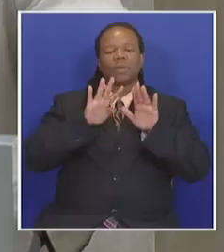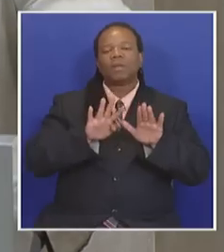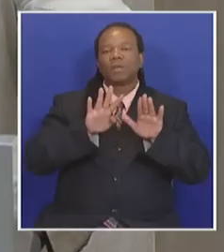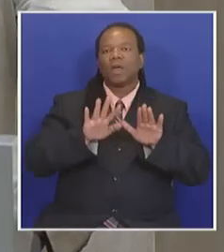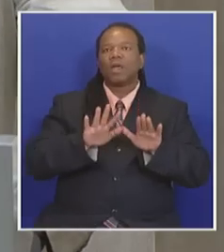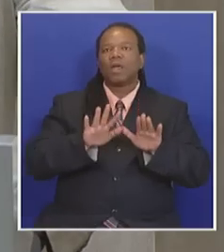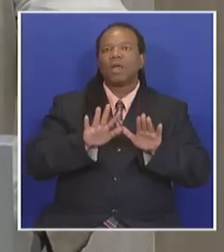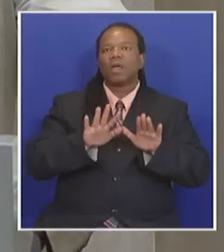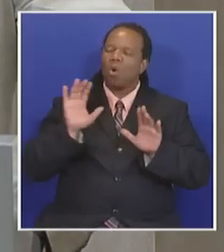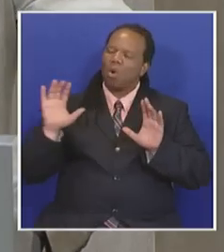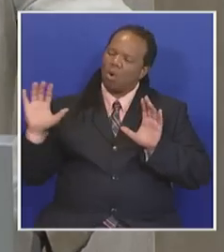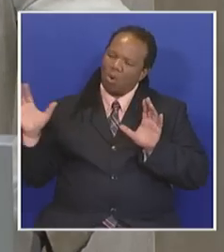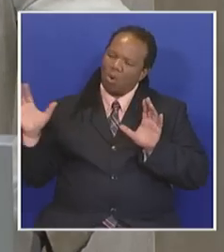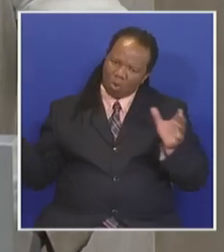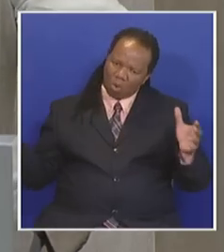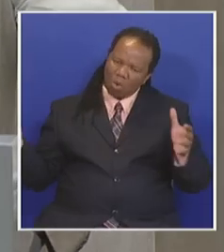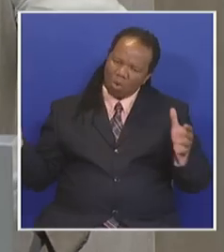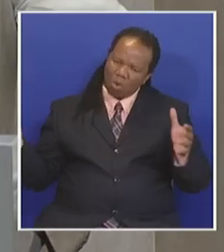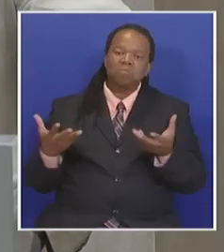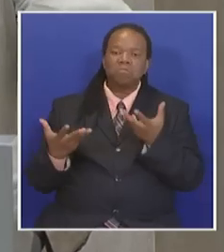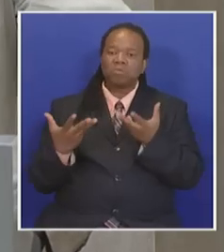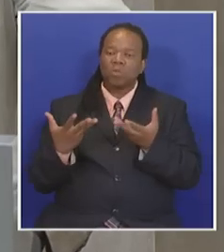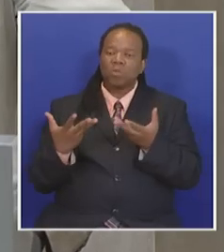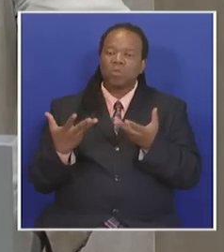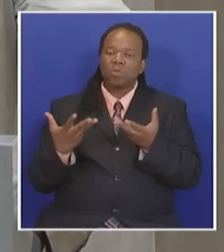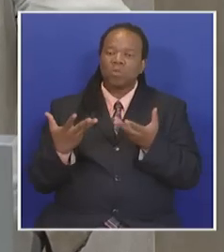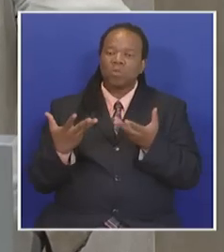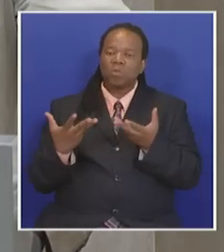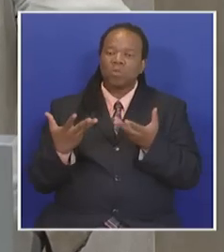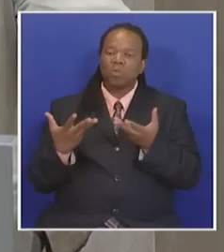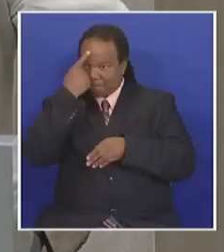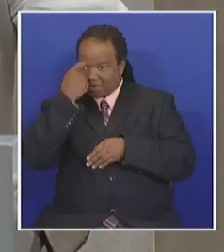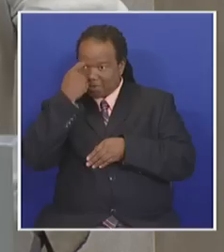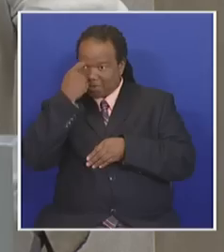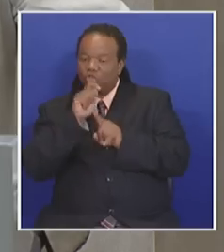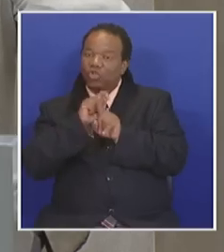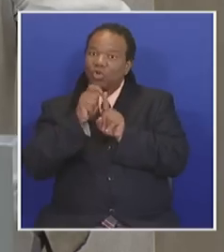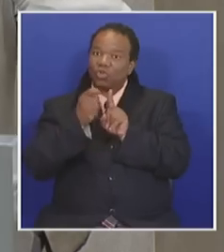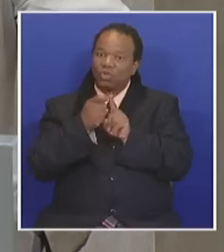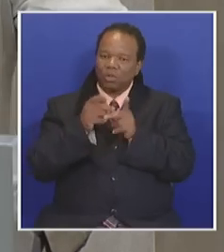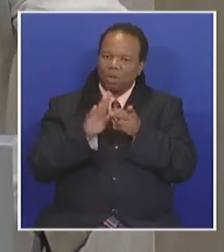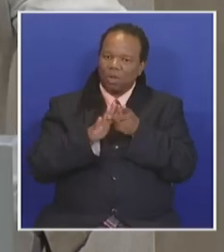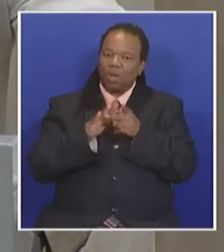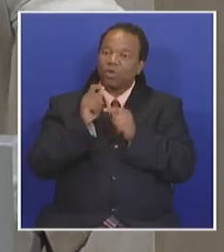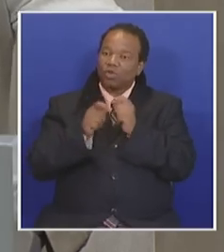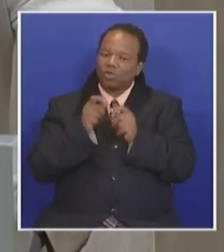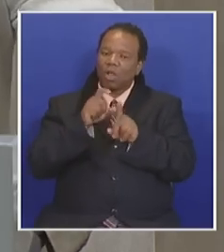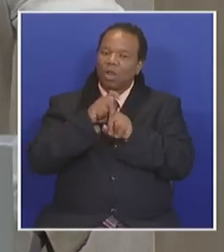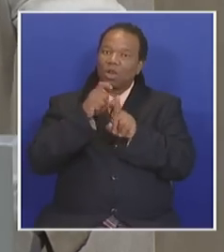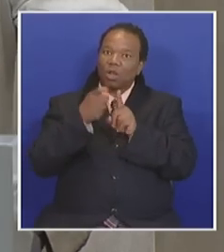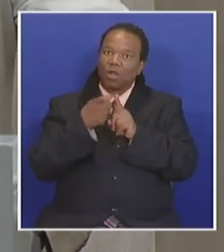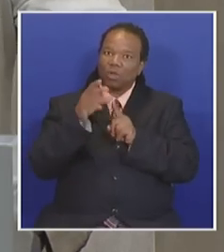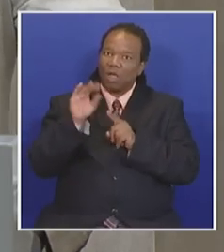come together in a new arrangement, each with their own beliefs, tradition, and culture. Pluralism need not be